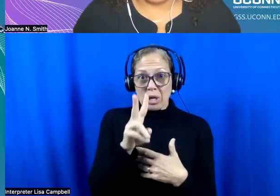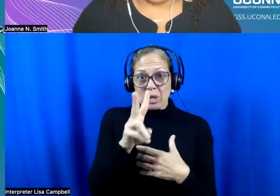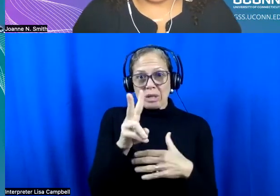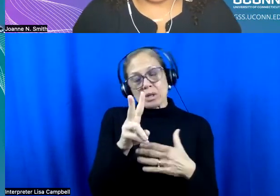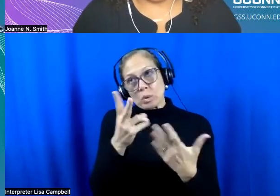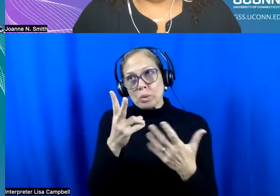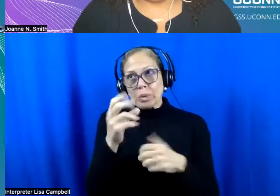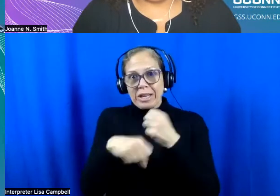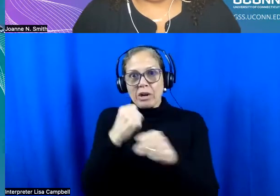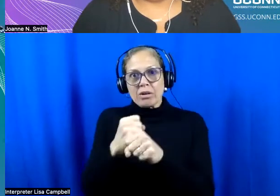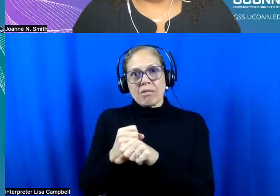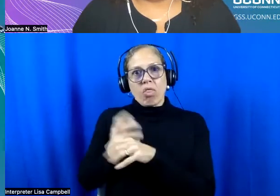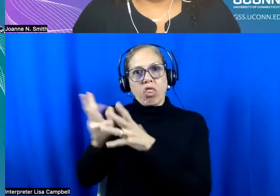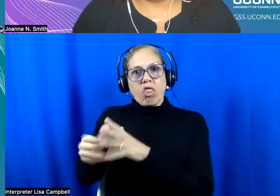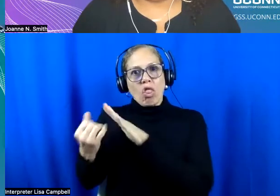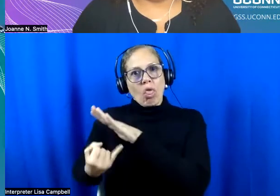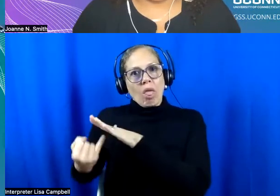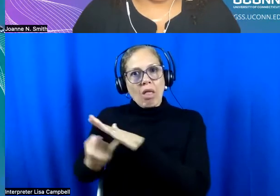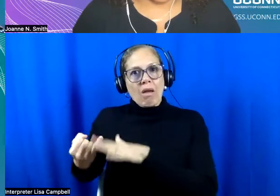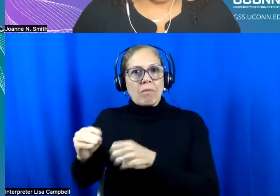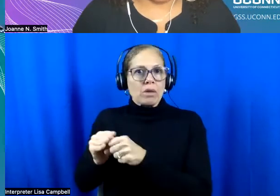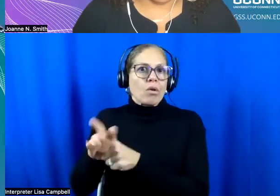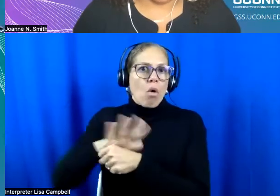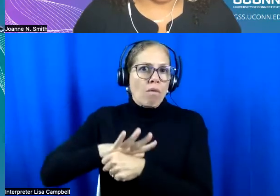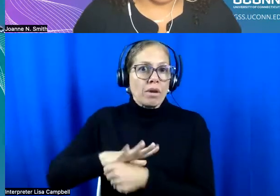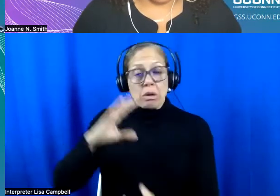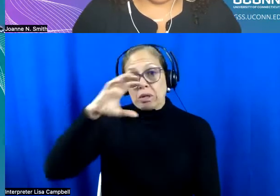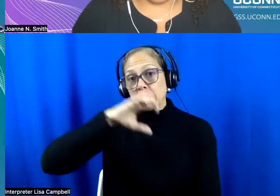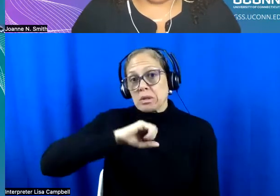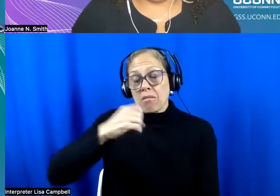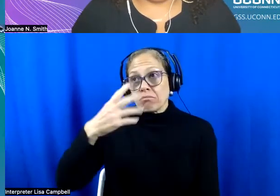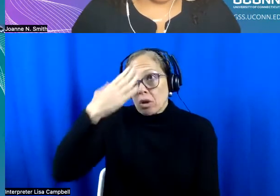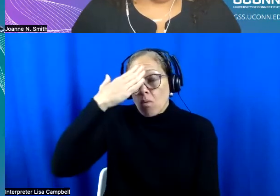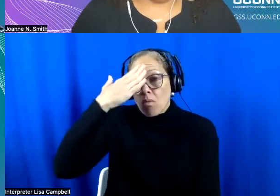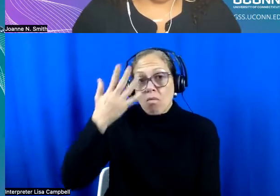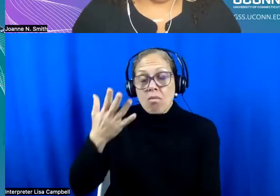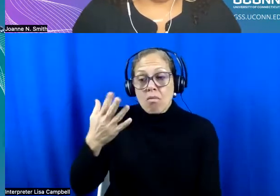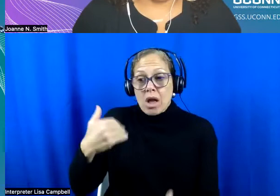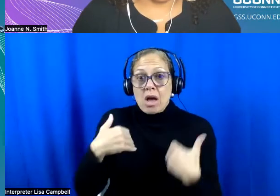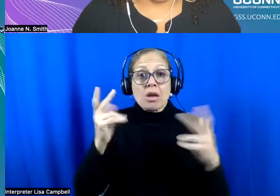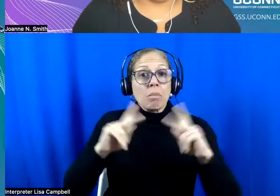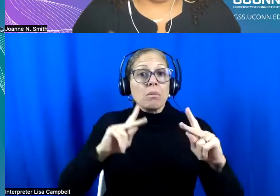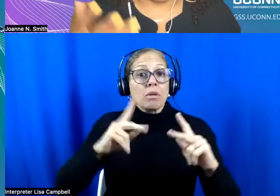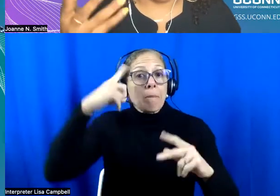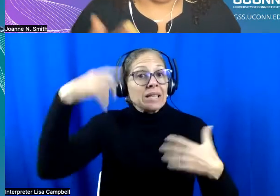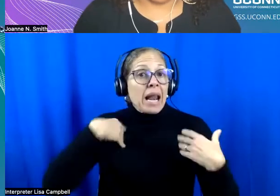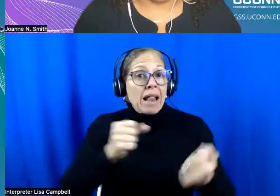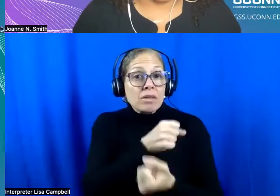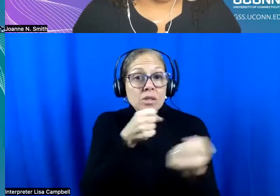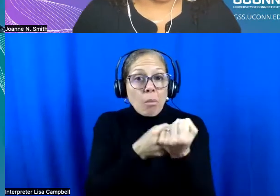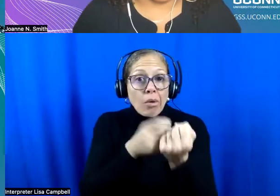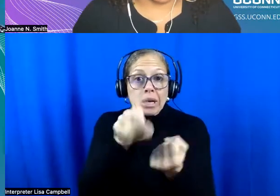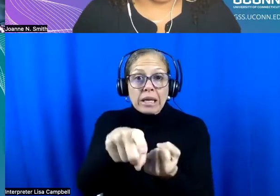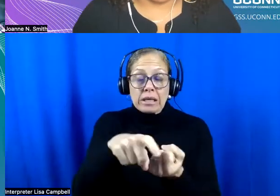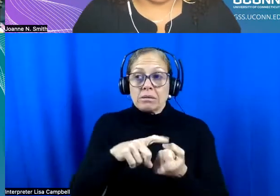COVID, you know, it's the assumption that, okay, the young people have need mental health support. The federal